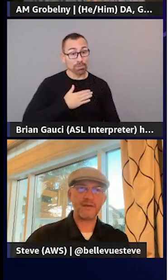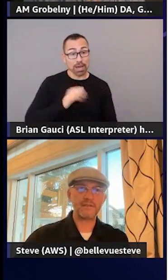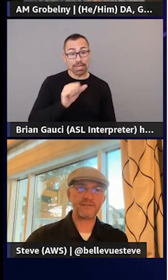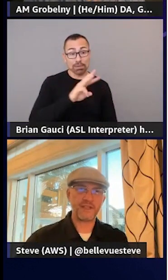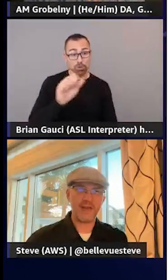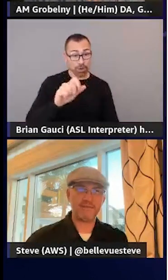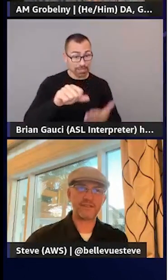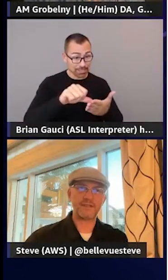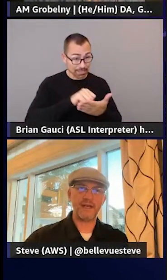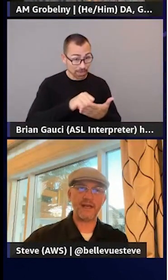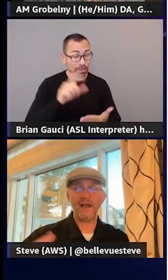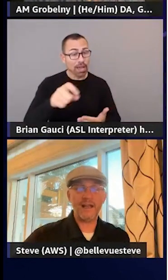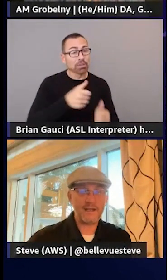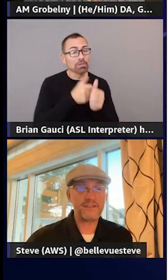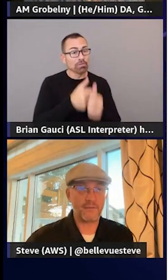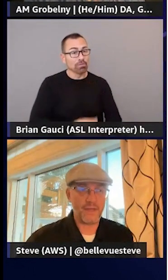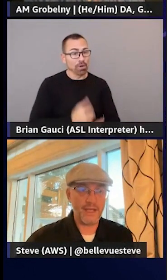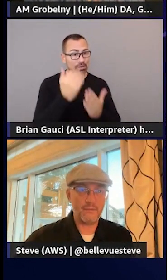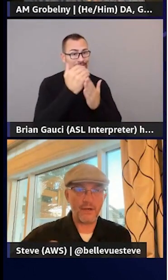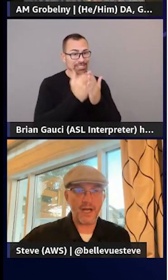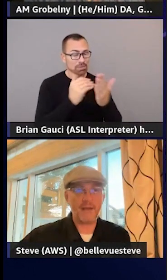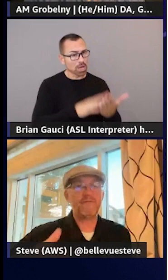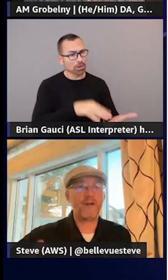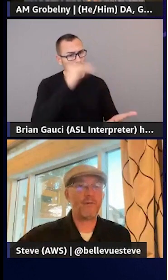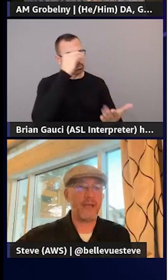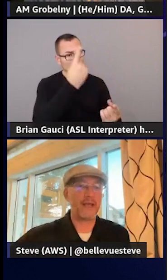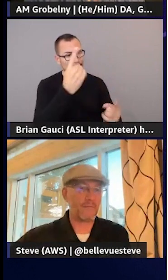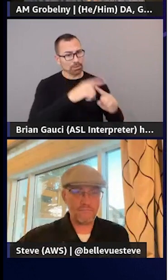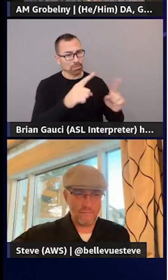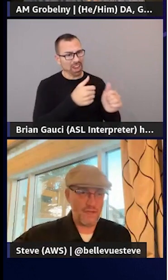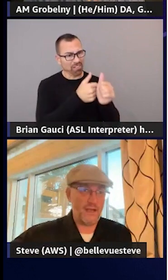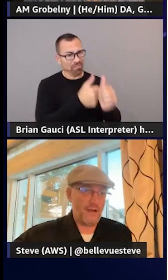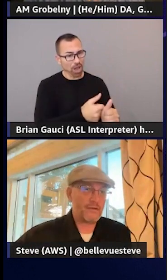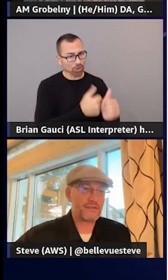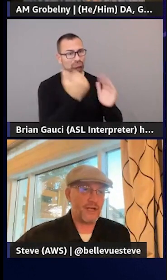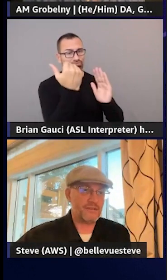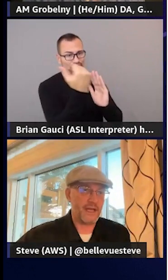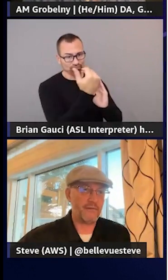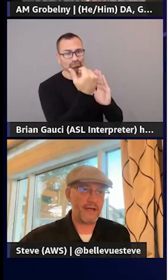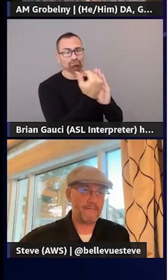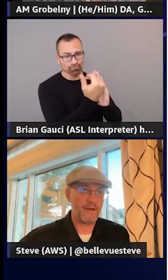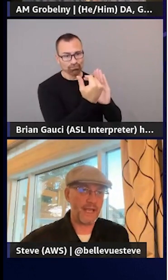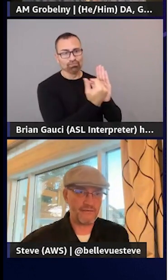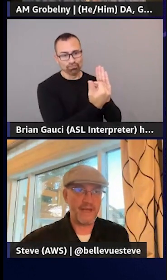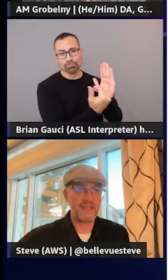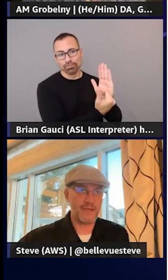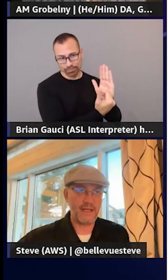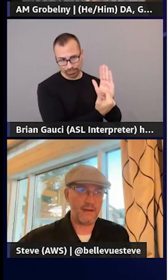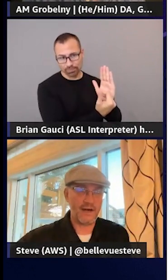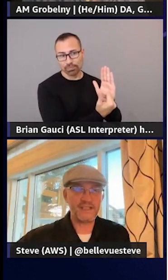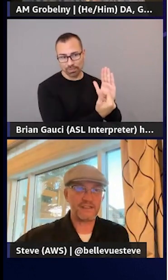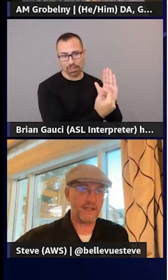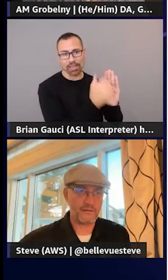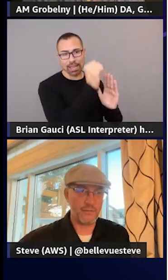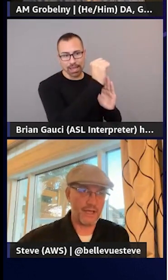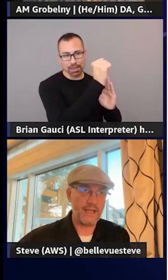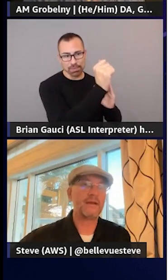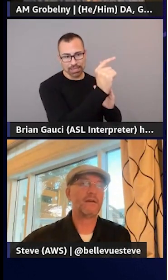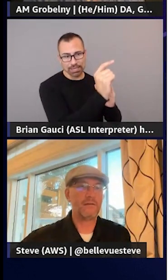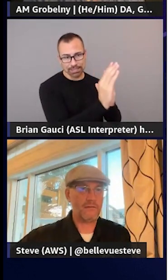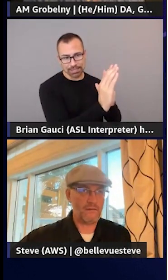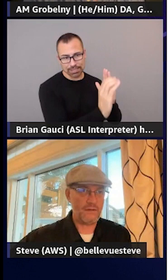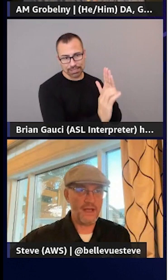prescribed series of steps, and I learn something, but I'm following a prescribed set, right? I get from A to B, I get to C through